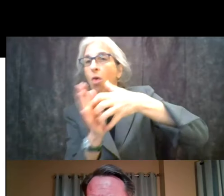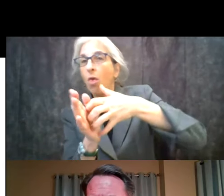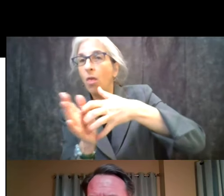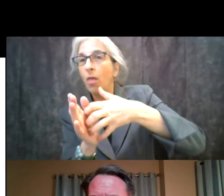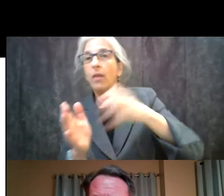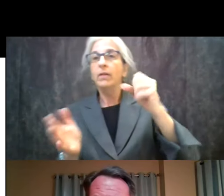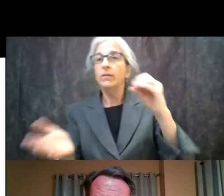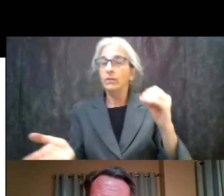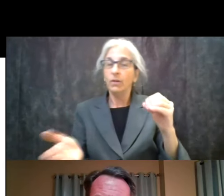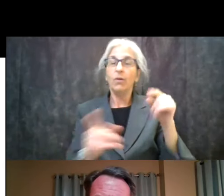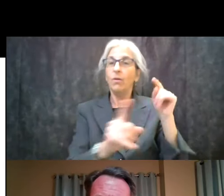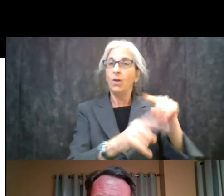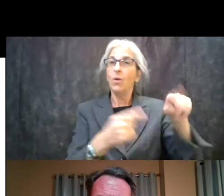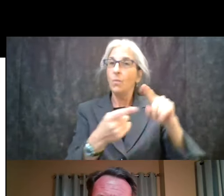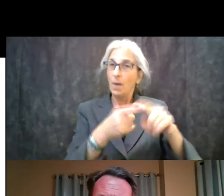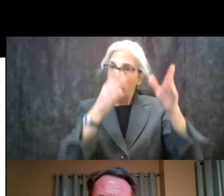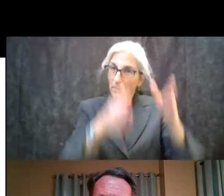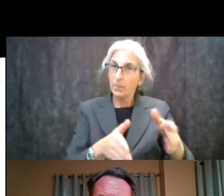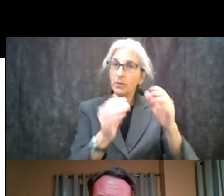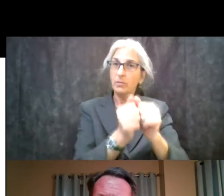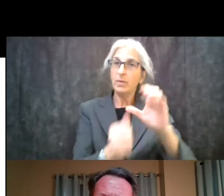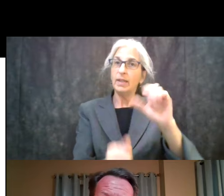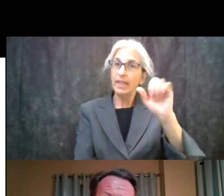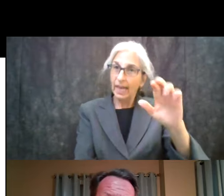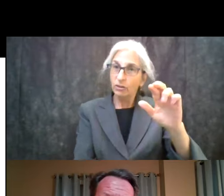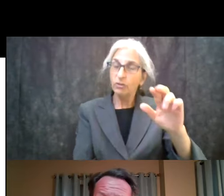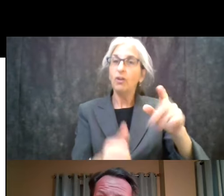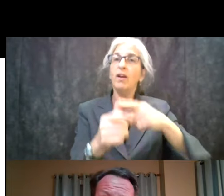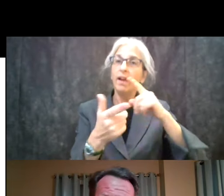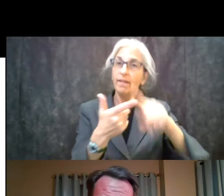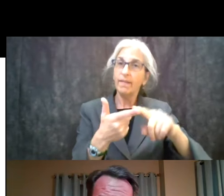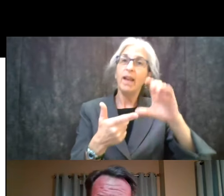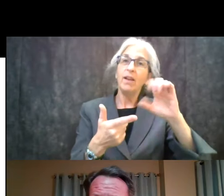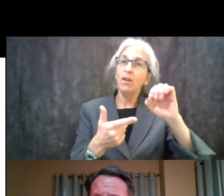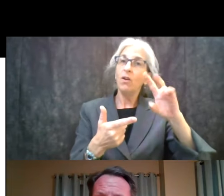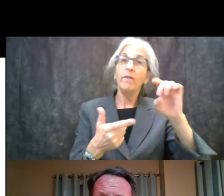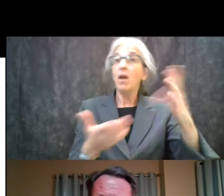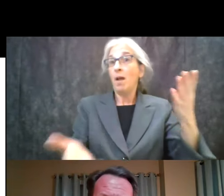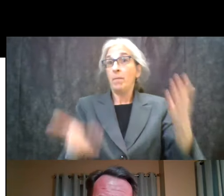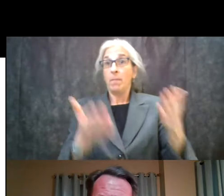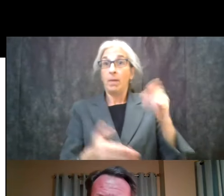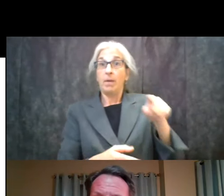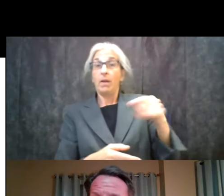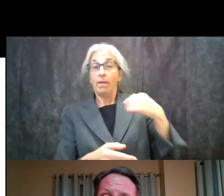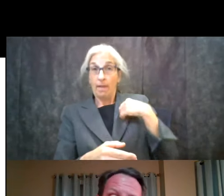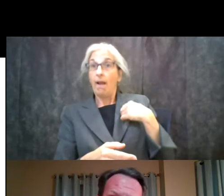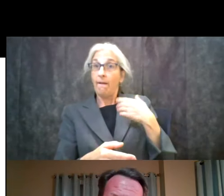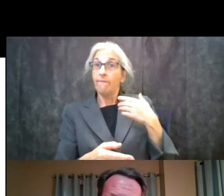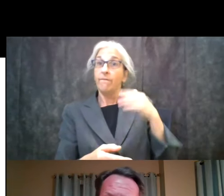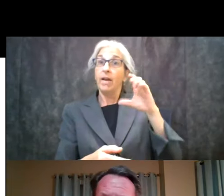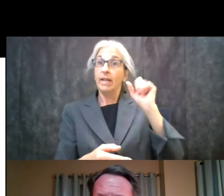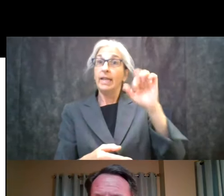without cancer. And then when those patients who have cancer, but maybe their cancer's under control, maybe it's manageable, and then they